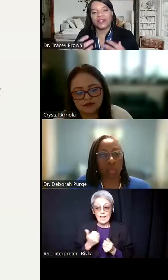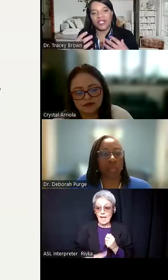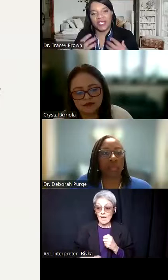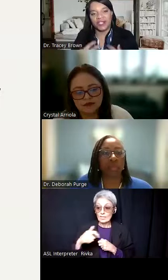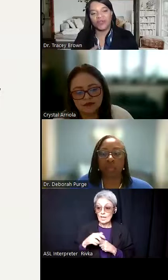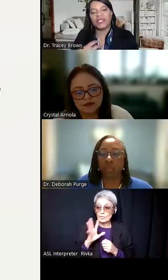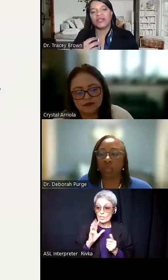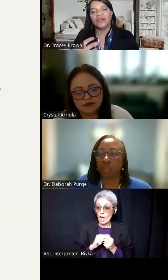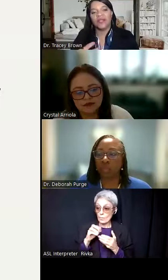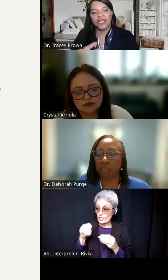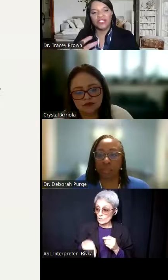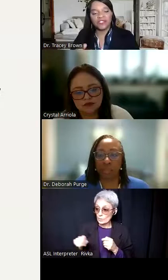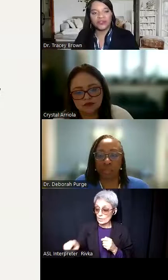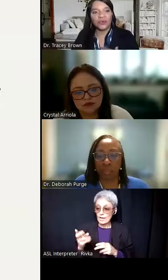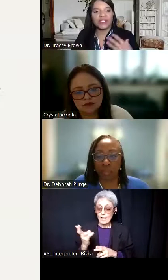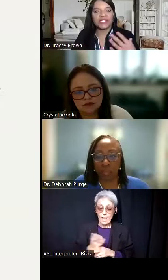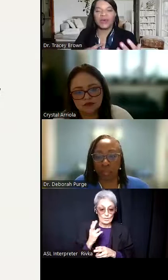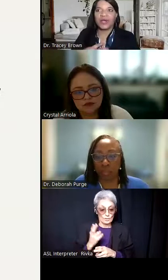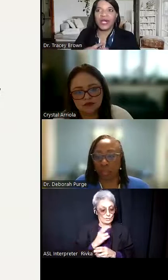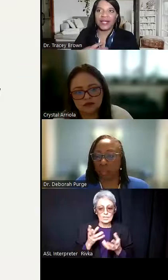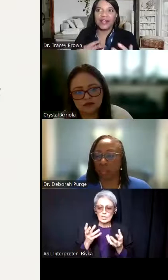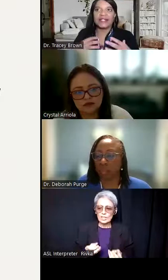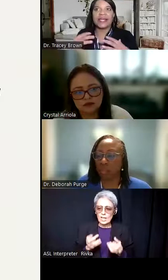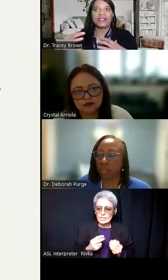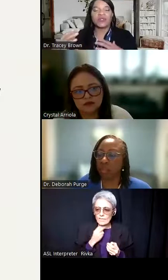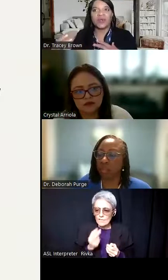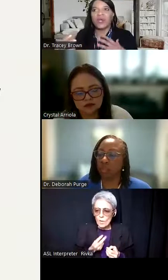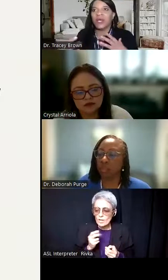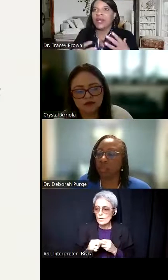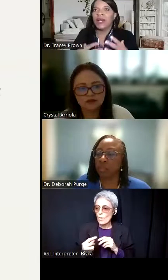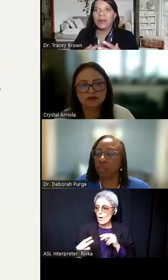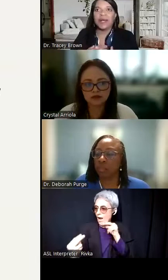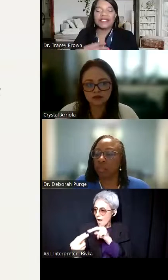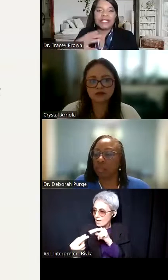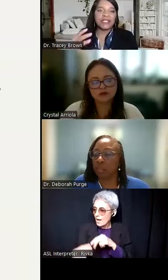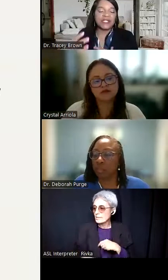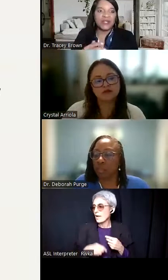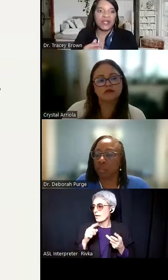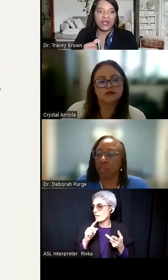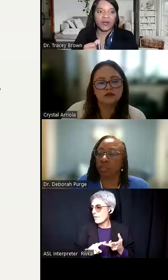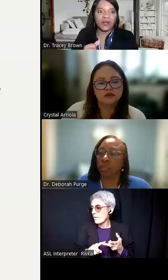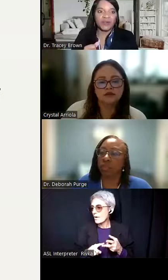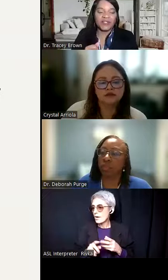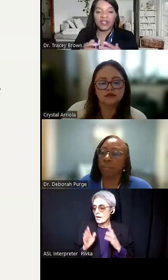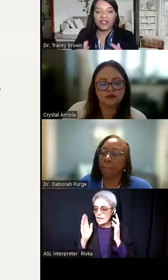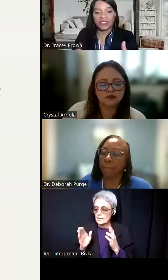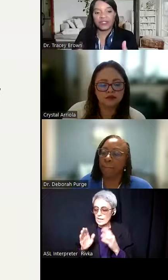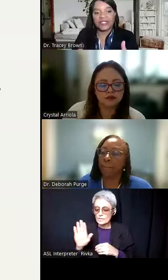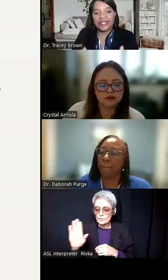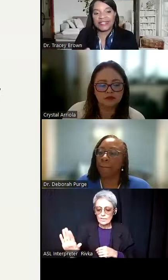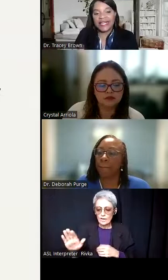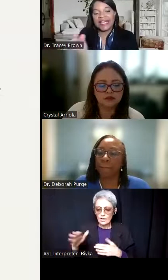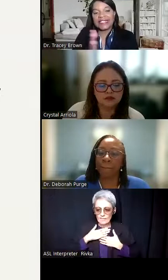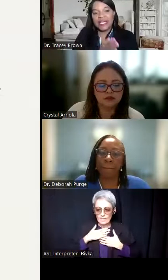that student and using a gentle voice or eye contact or attending to their